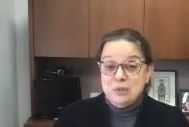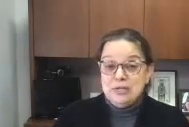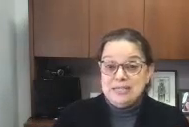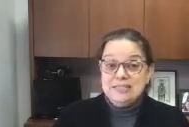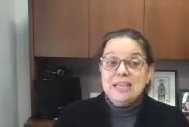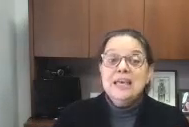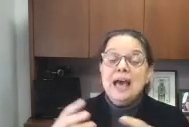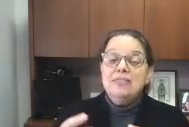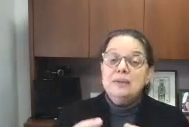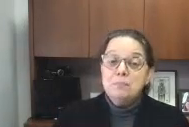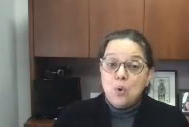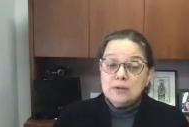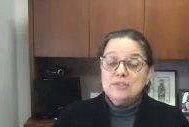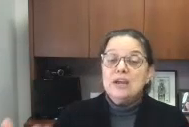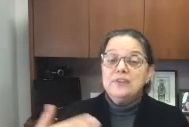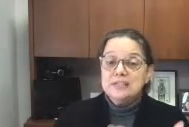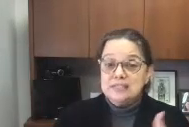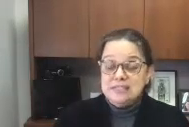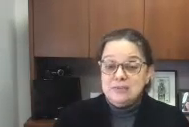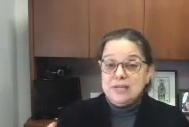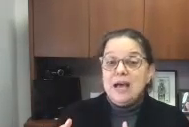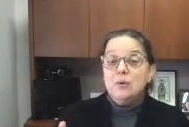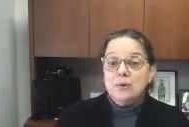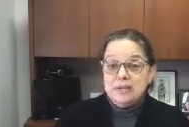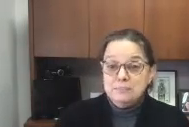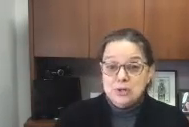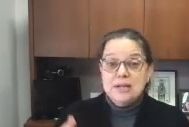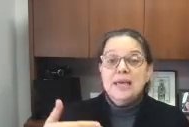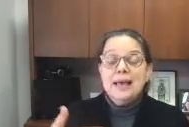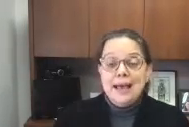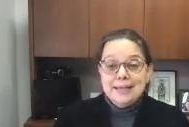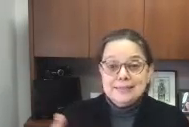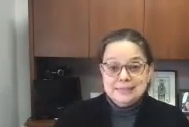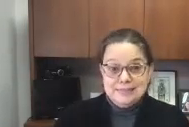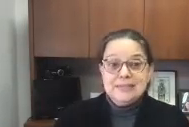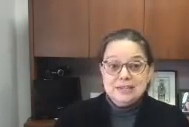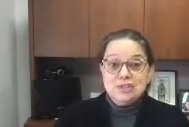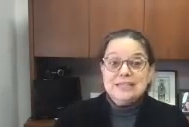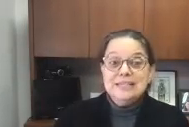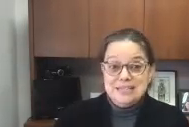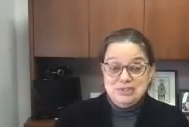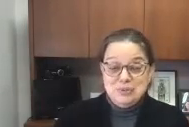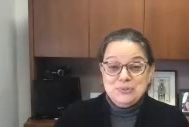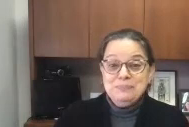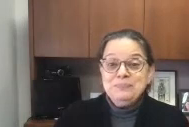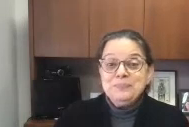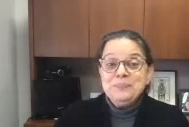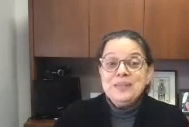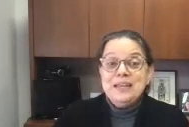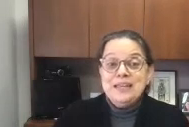identity communities, and the importance of considering our input as this discussion